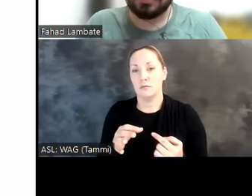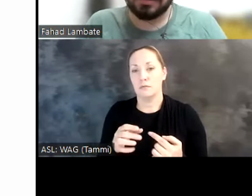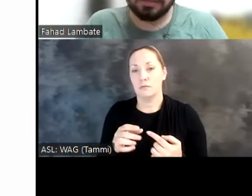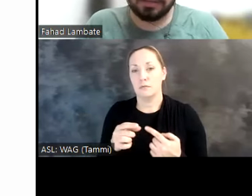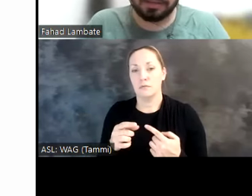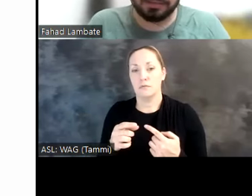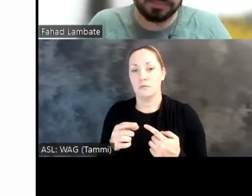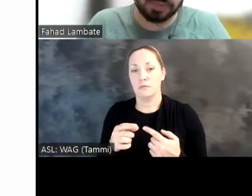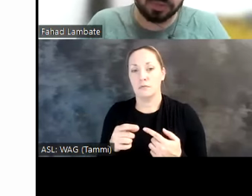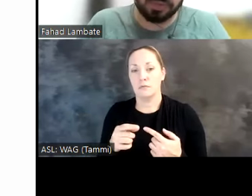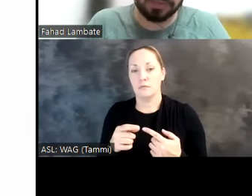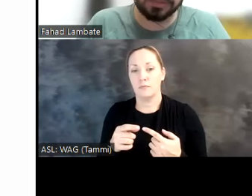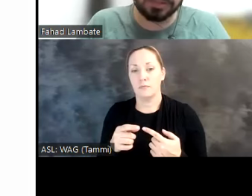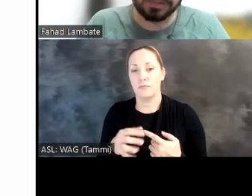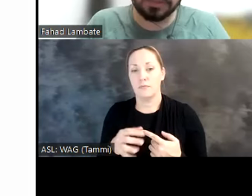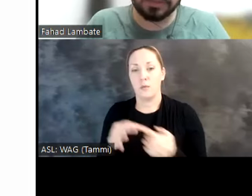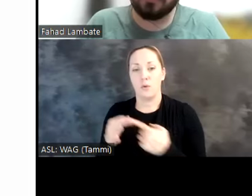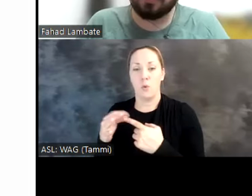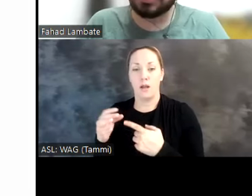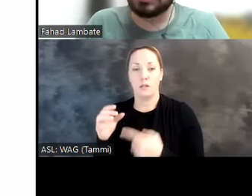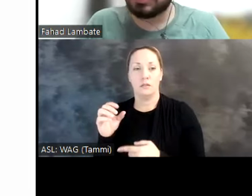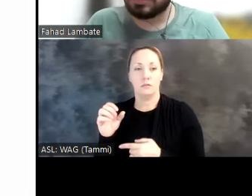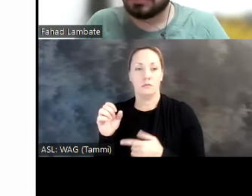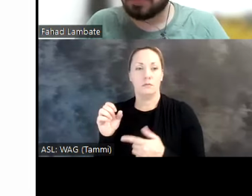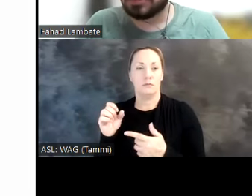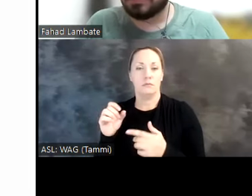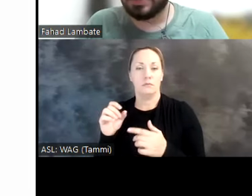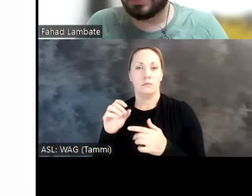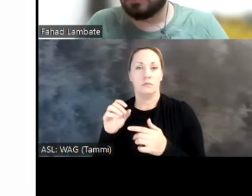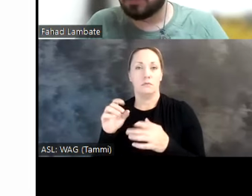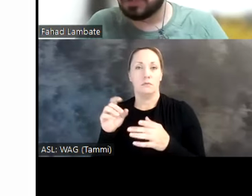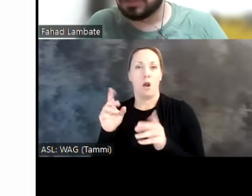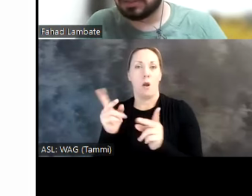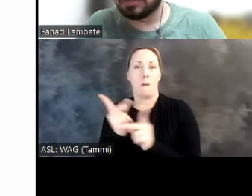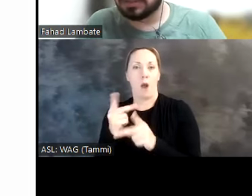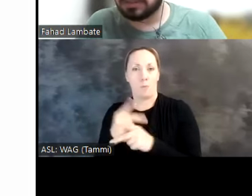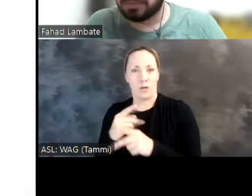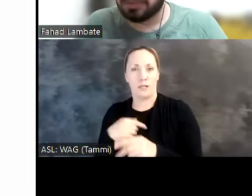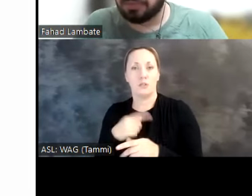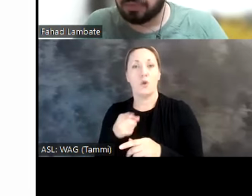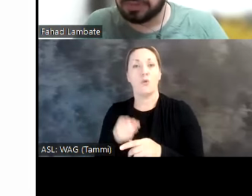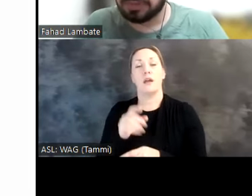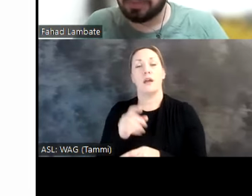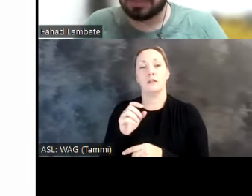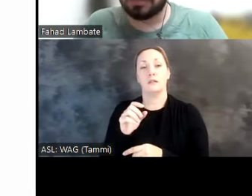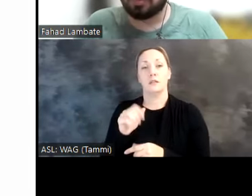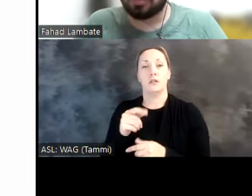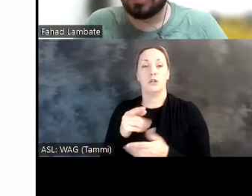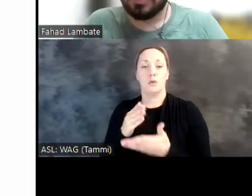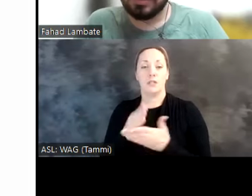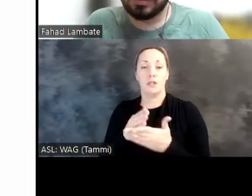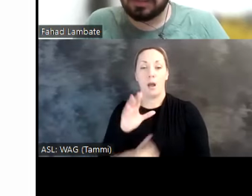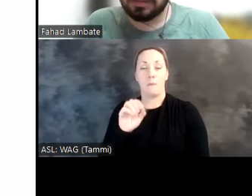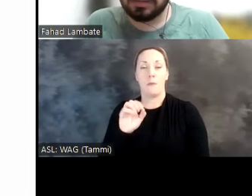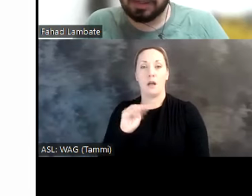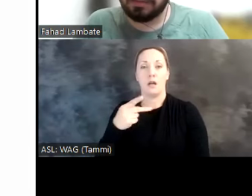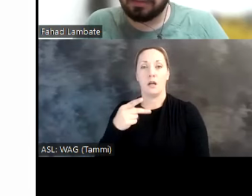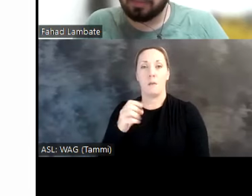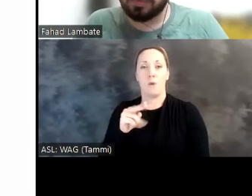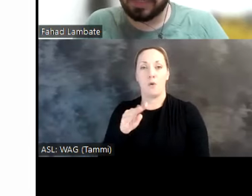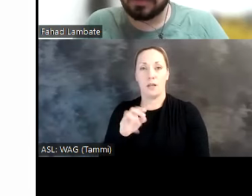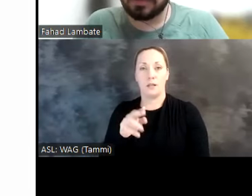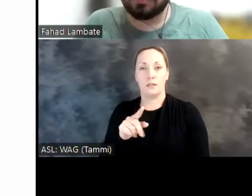then, so in such cases, focus indicator must be added for such custom components to make it more clearer